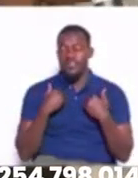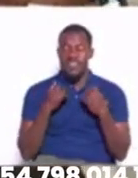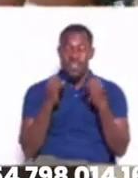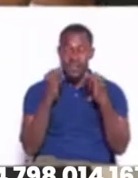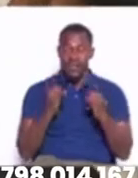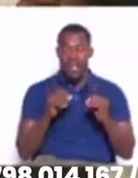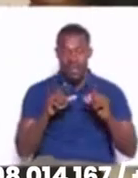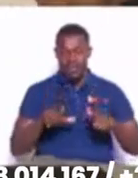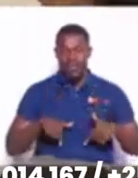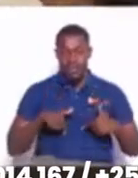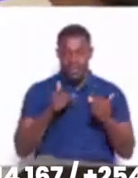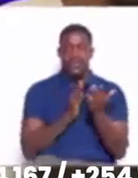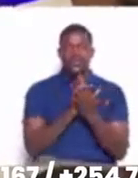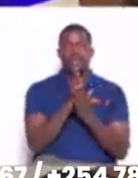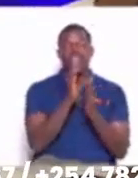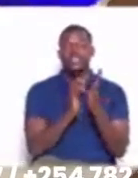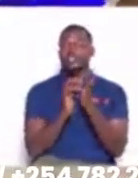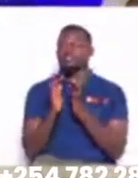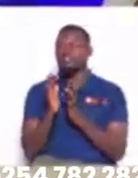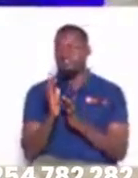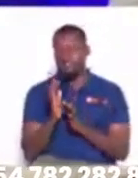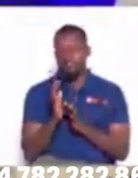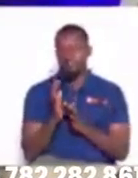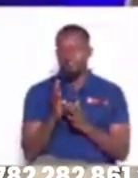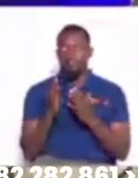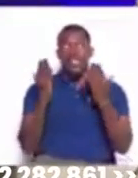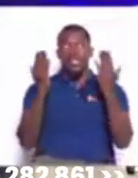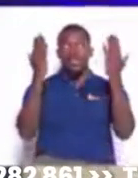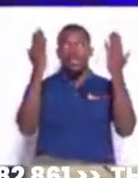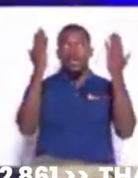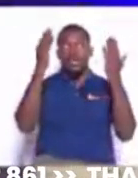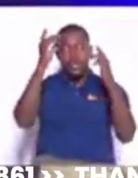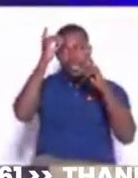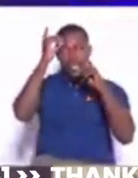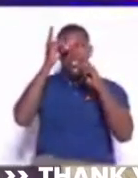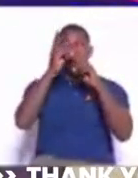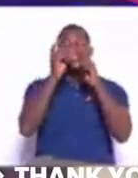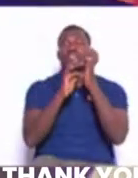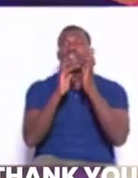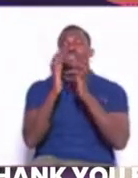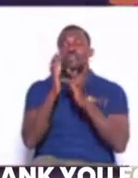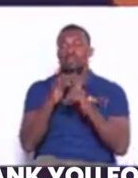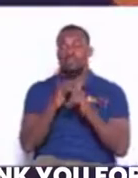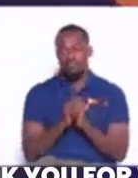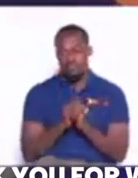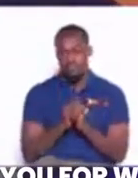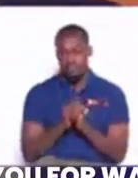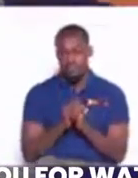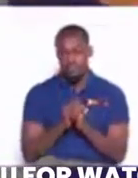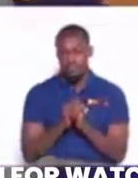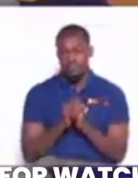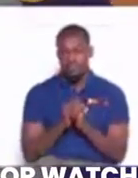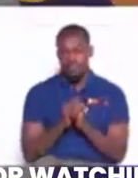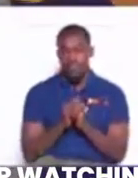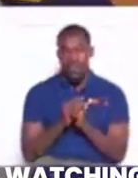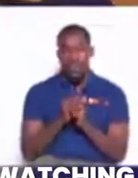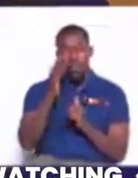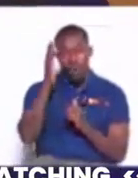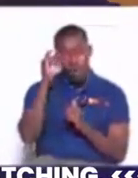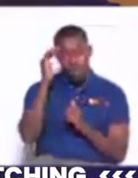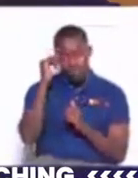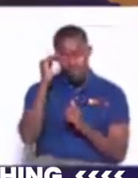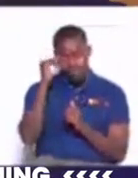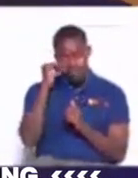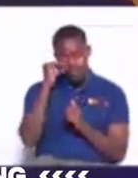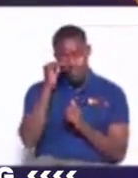kuna maisha mapya kwa Yesu Kristo. Lift your hand for decision now, nyosha mkono wako kwa uamuzi pale ulipo. For you there is new life,